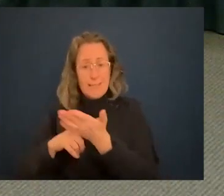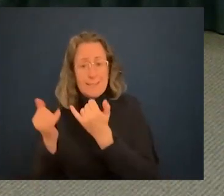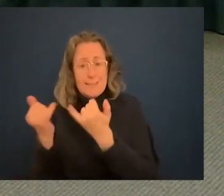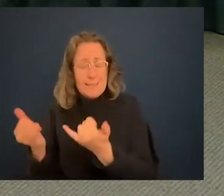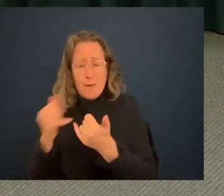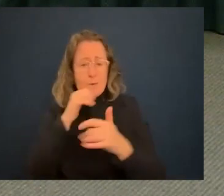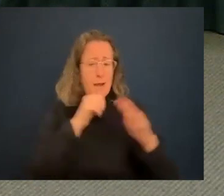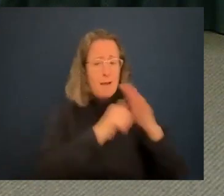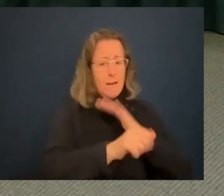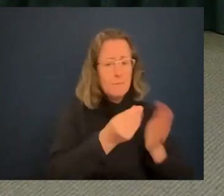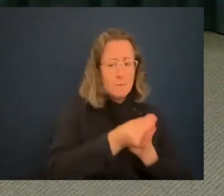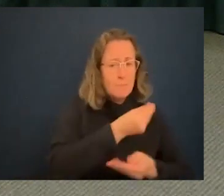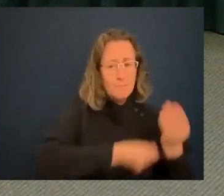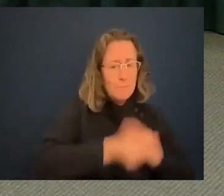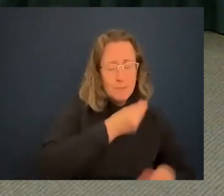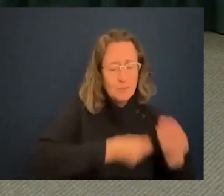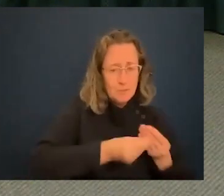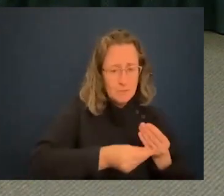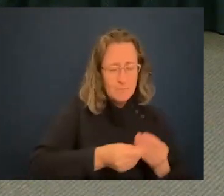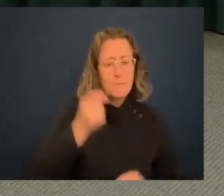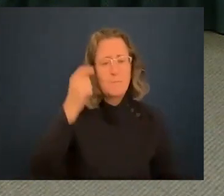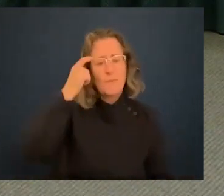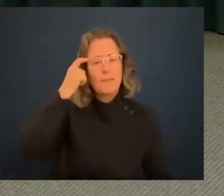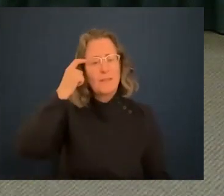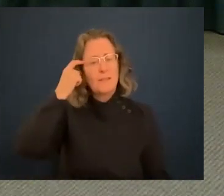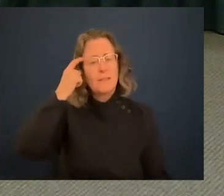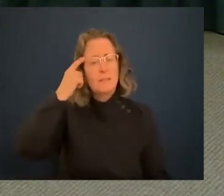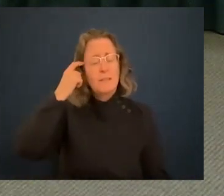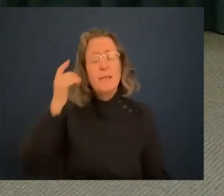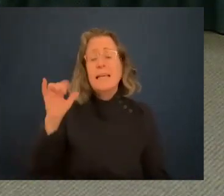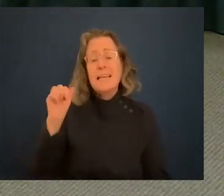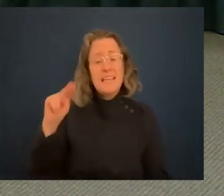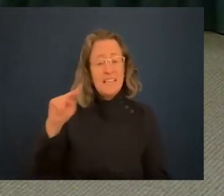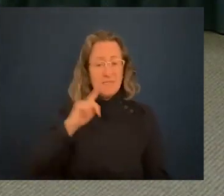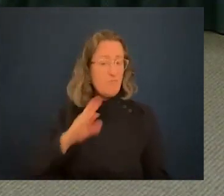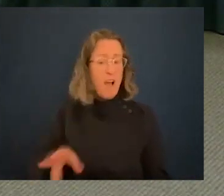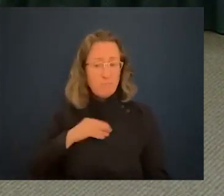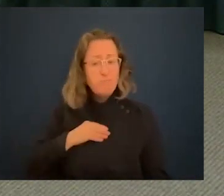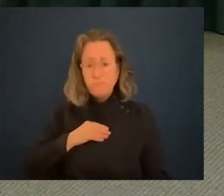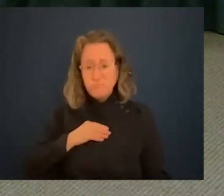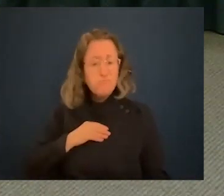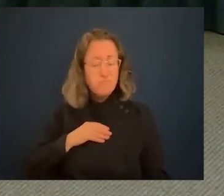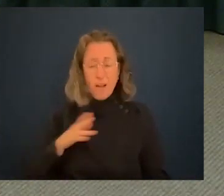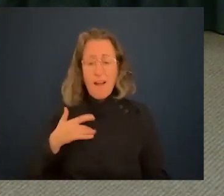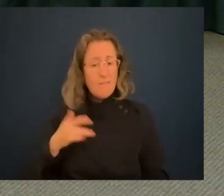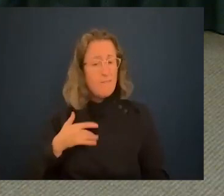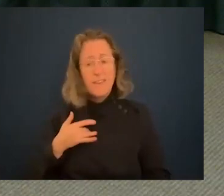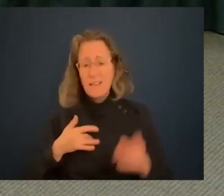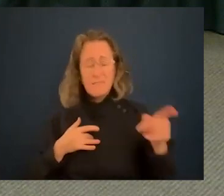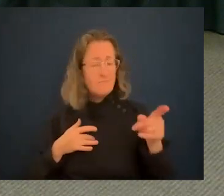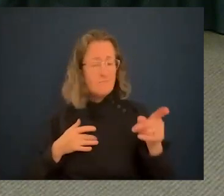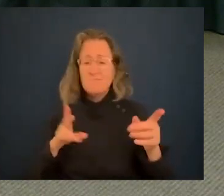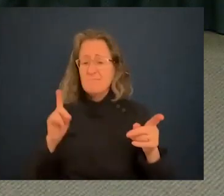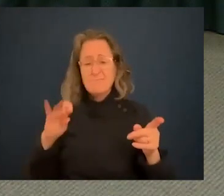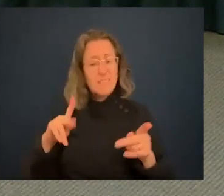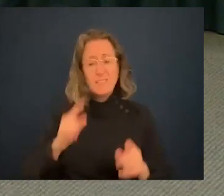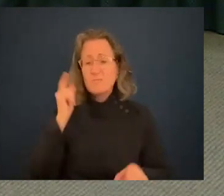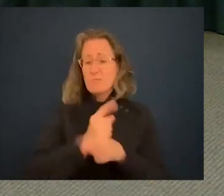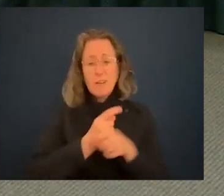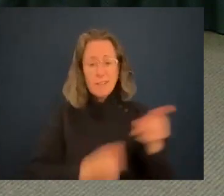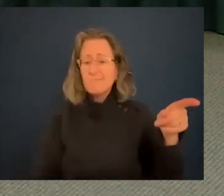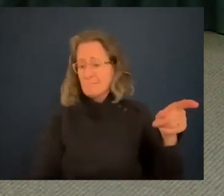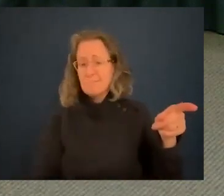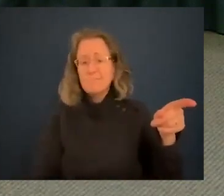members uh I I take the criticism I mean I think uh I always feel like we should be discussing cancer